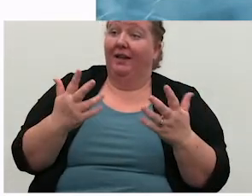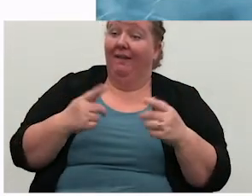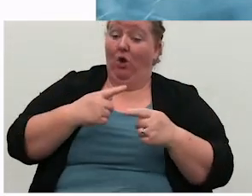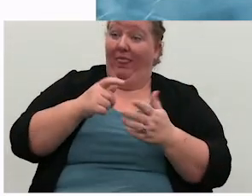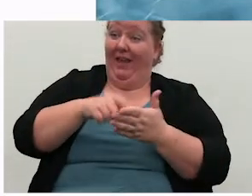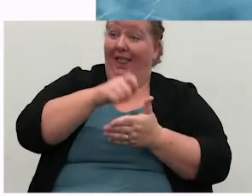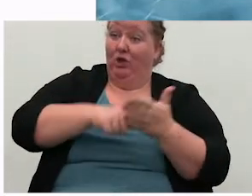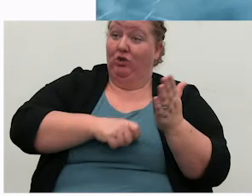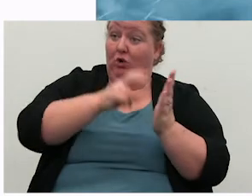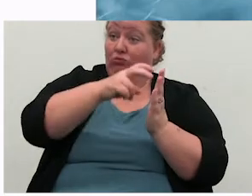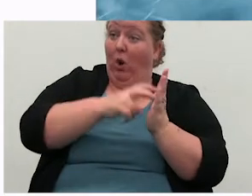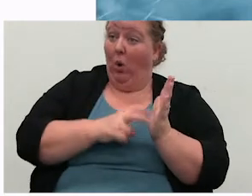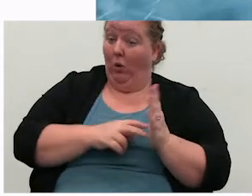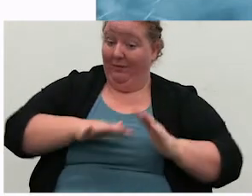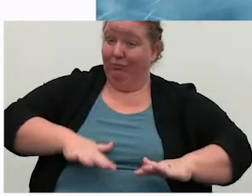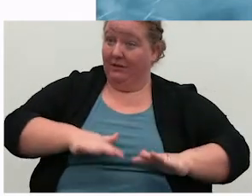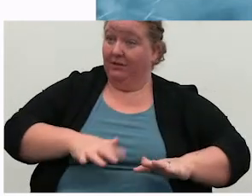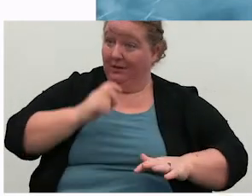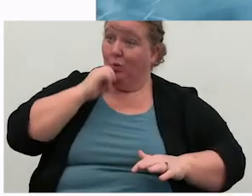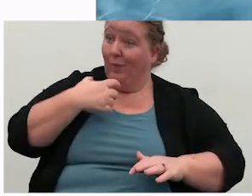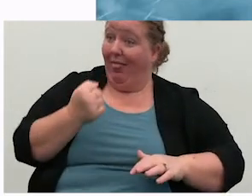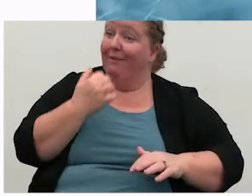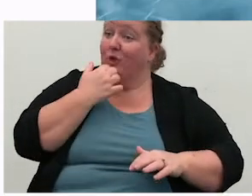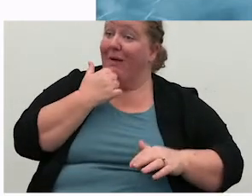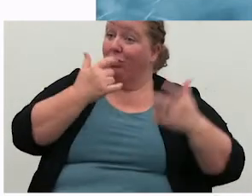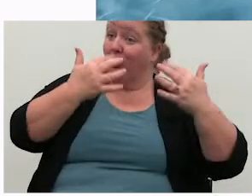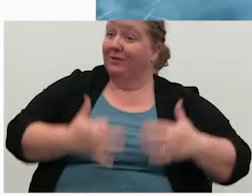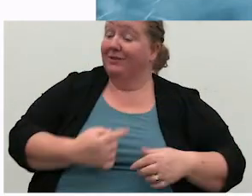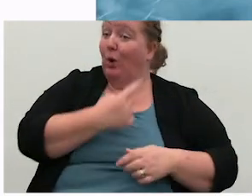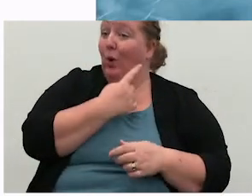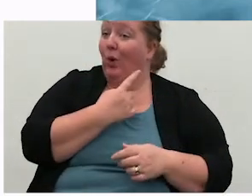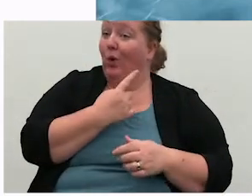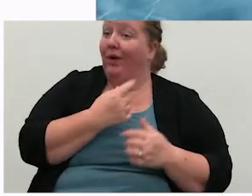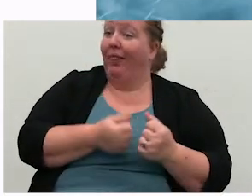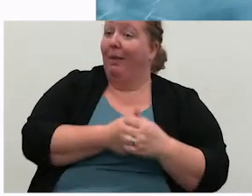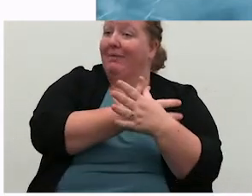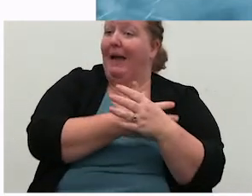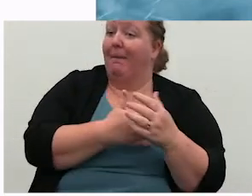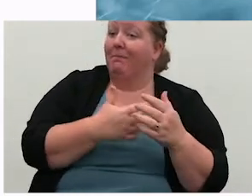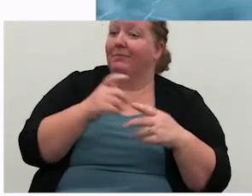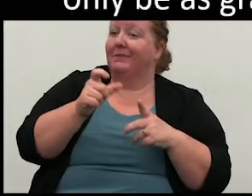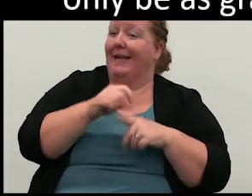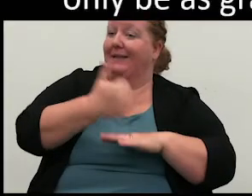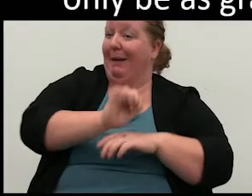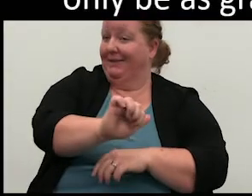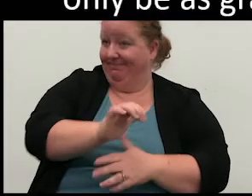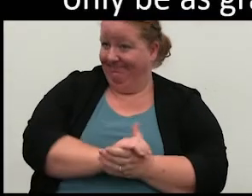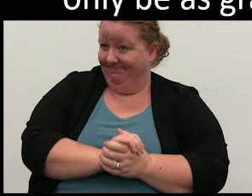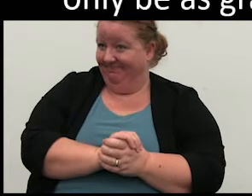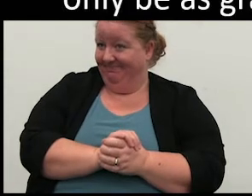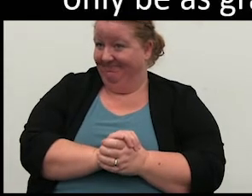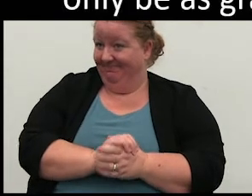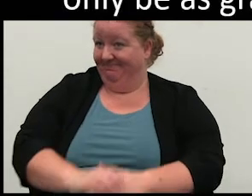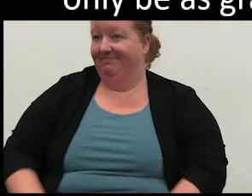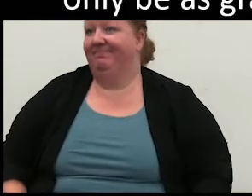Britain will have these numerical scores in some Lib Dem database.